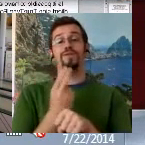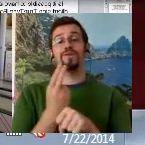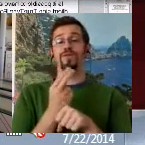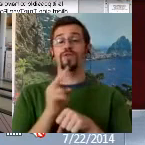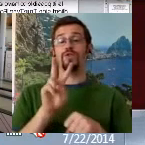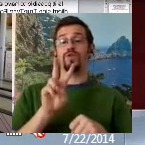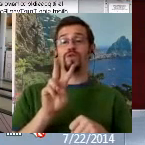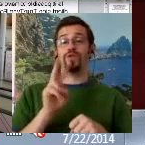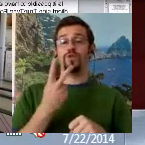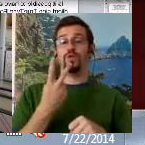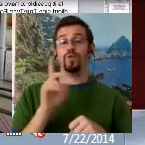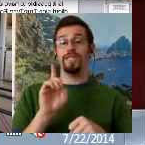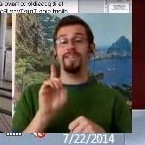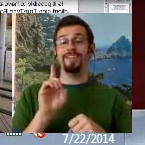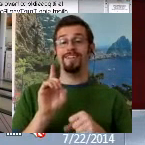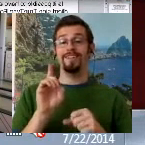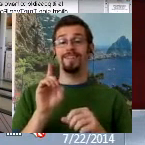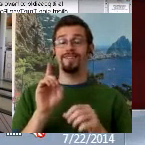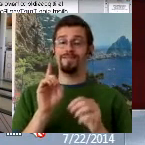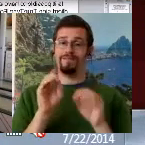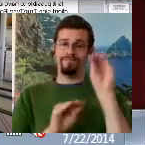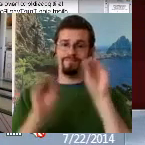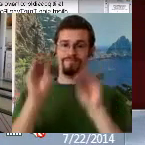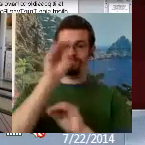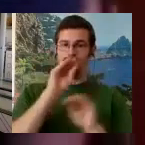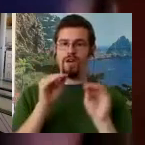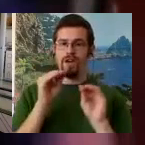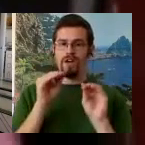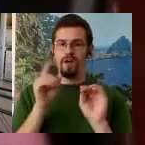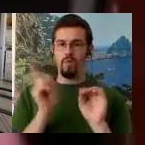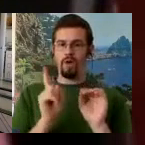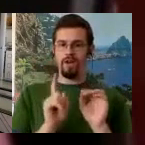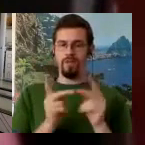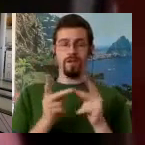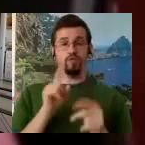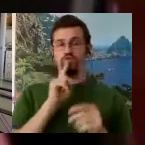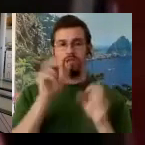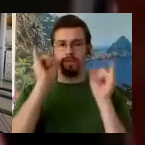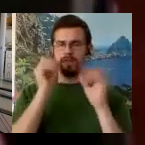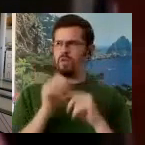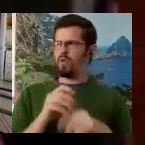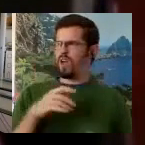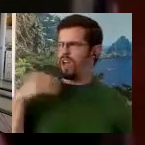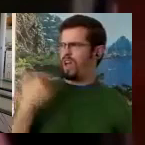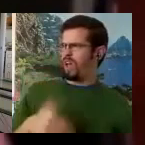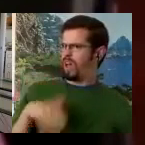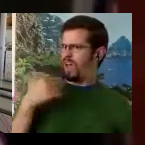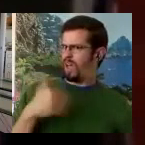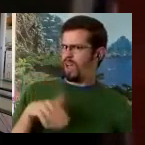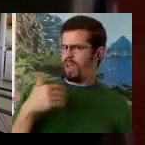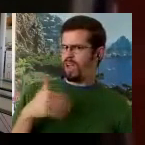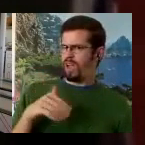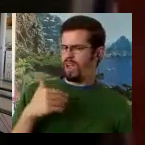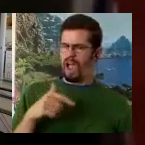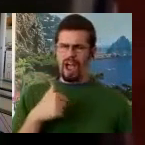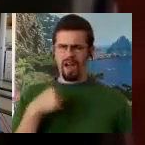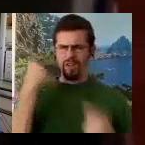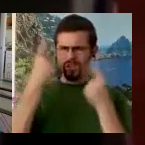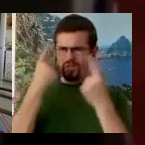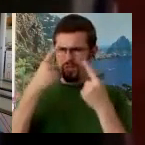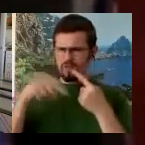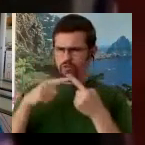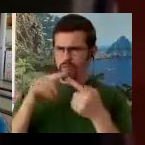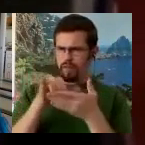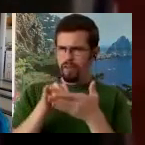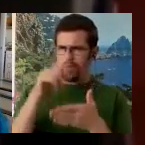characters. It's really amazing. Wow. You know, that, in other words, I was wondering about that, because I know